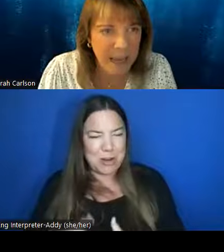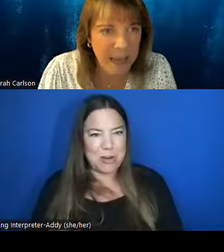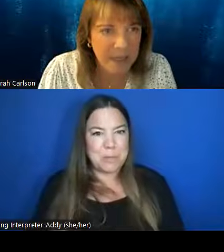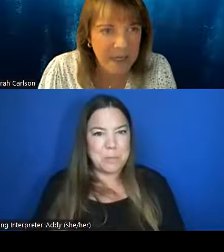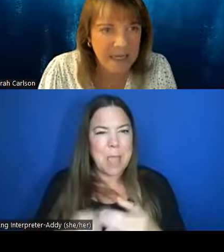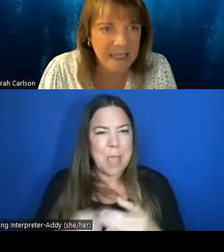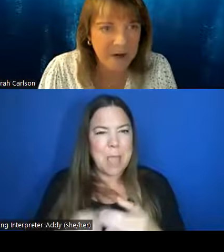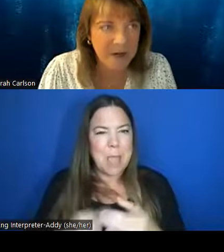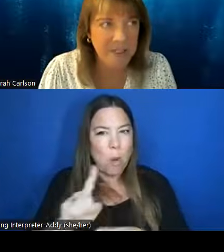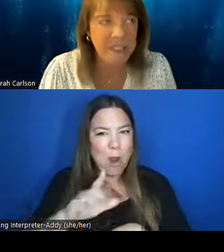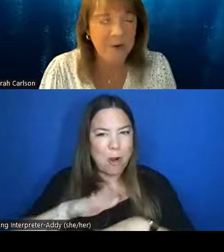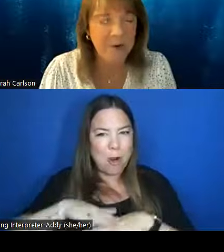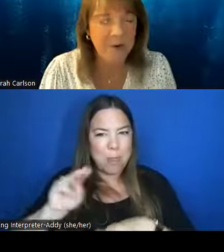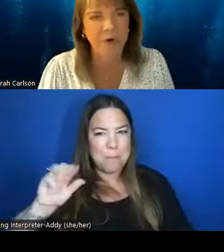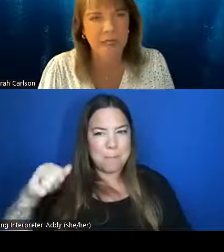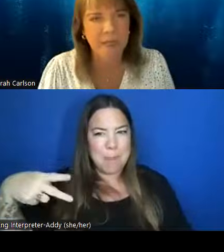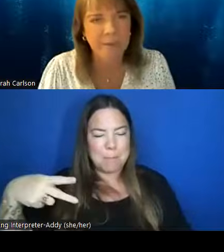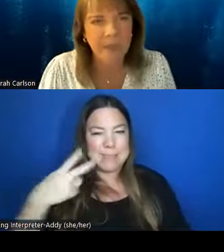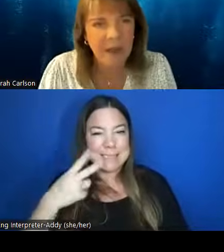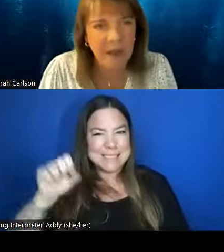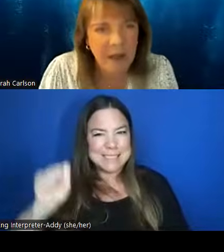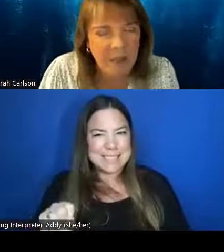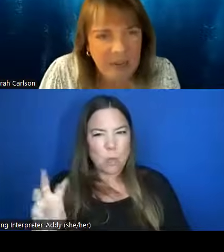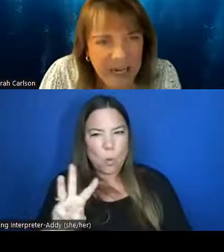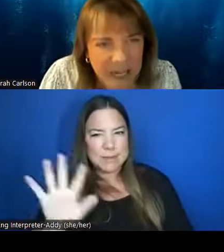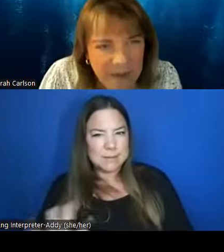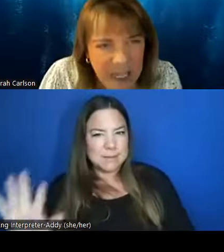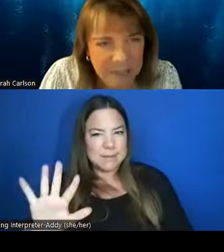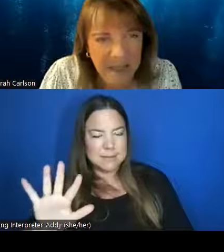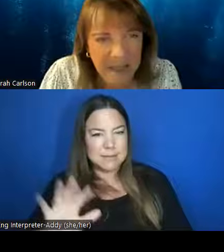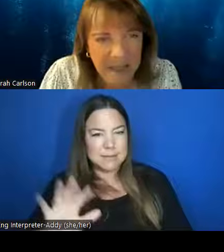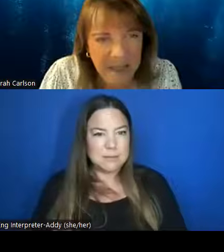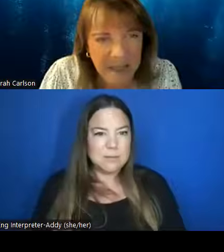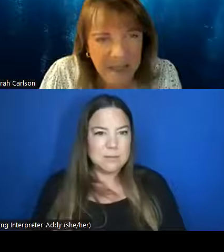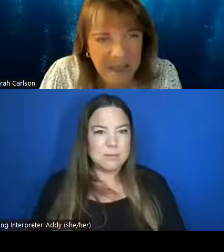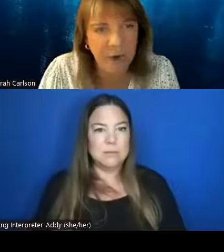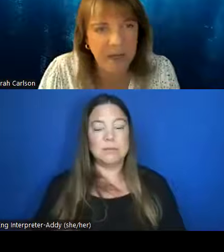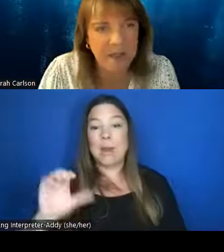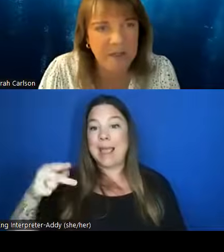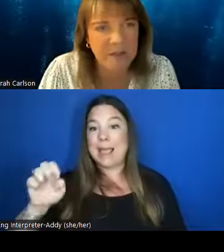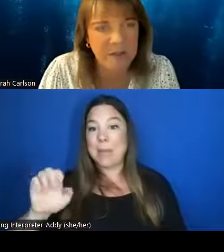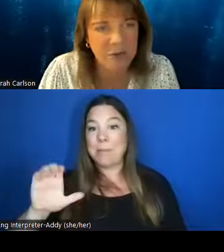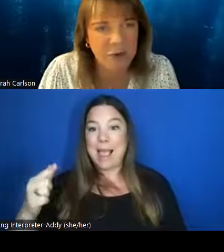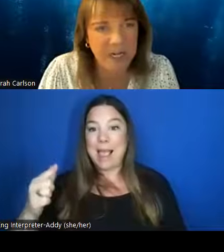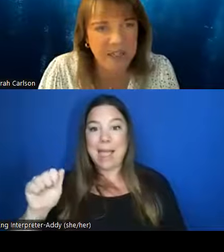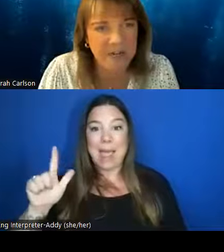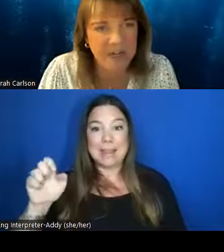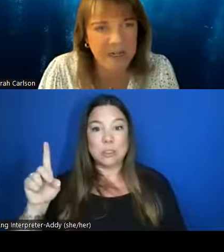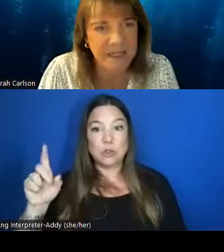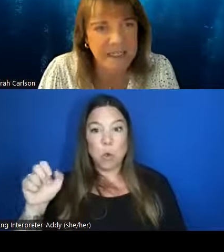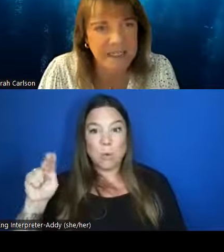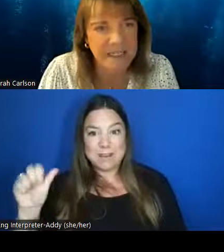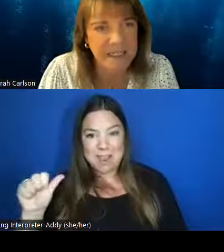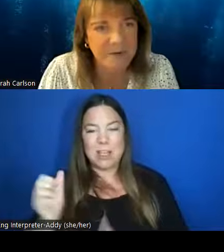the map, down here in southwestern Turkey. The site of the Cape Gelidonia shipwreck that George excavated